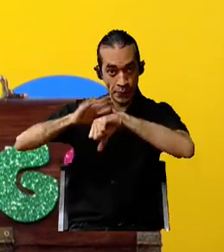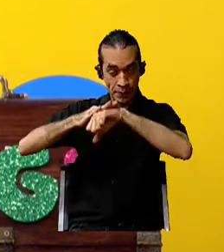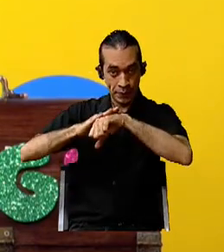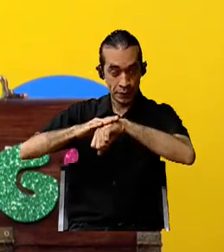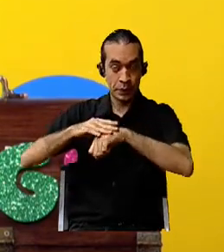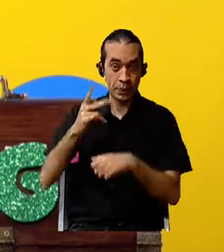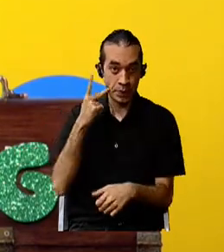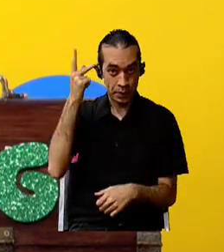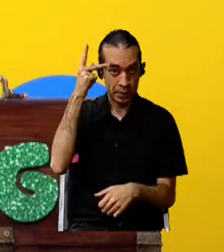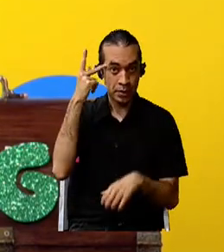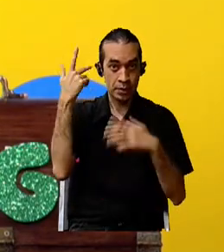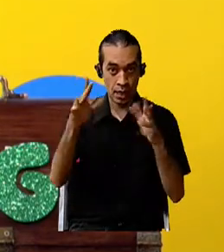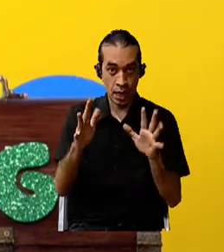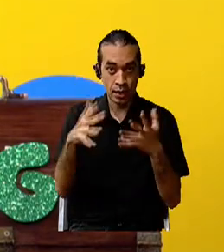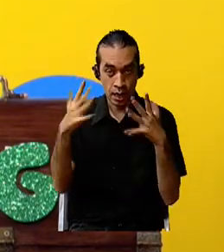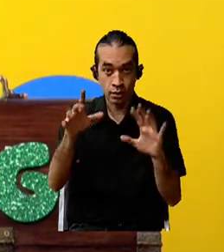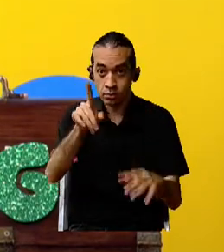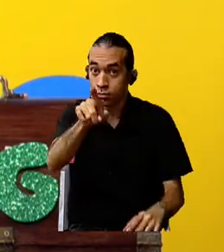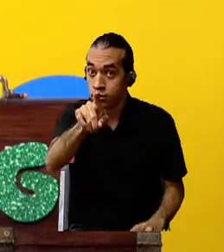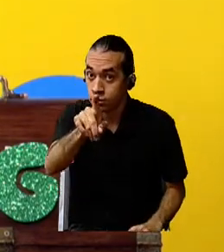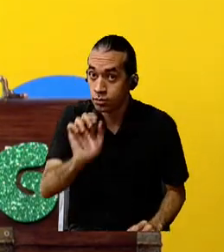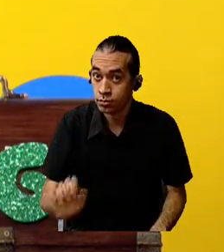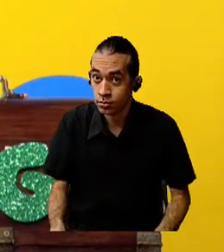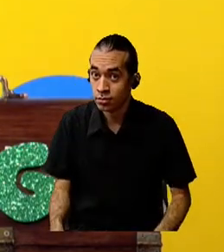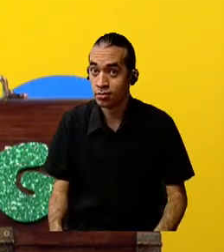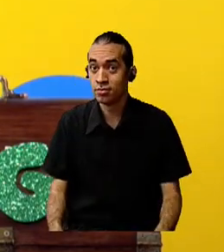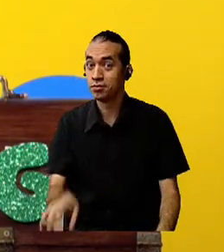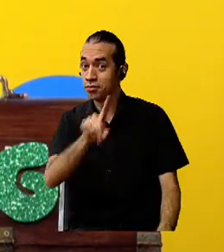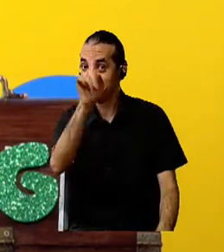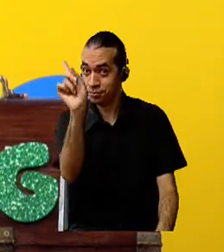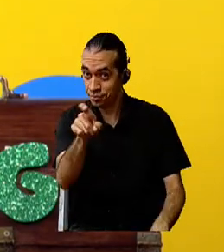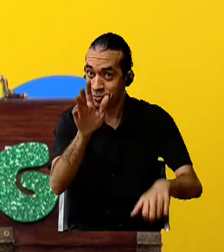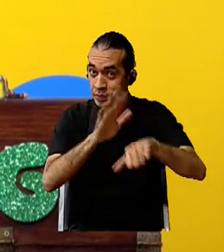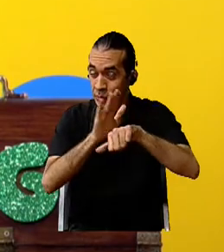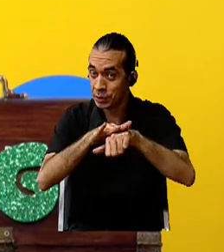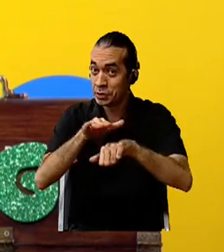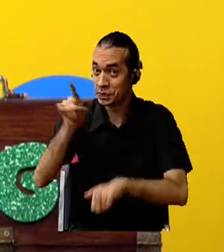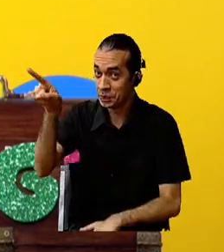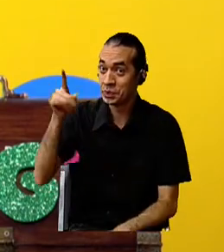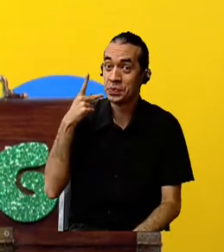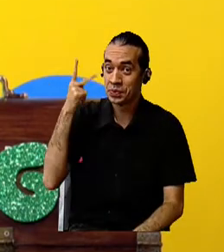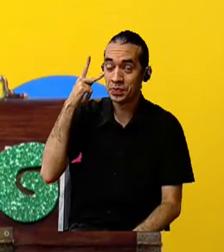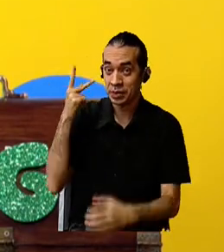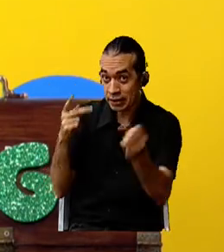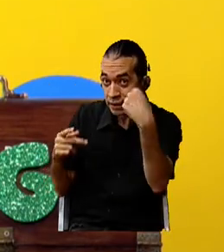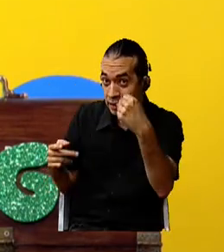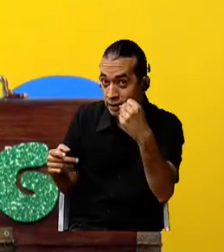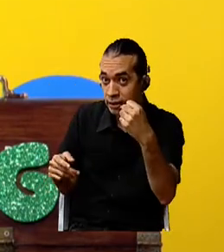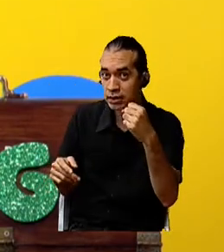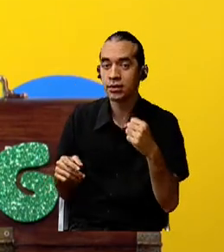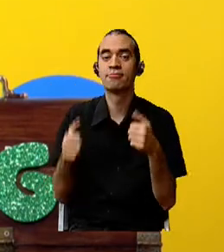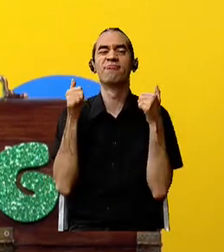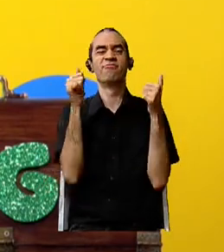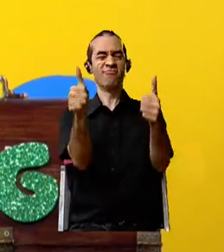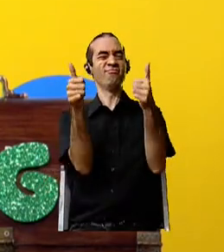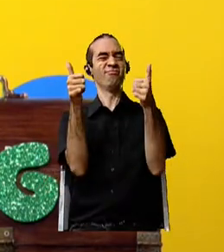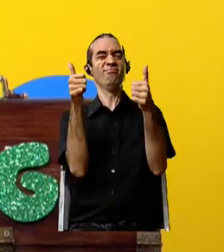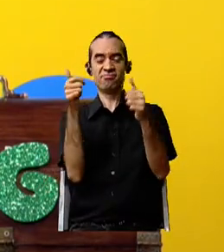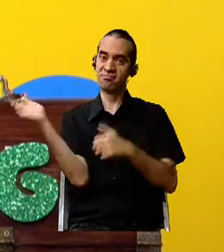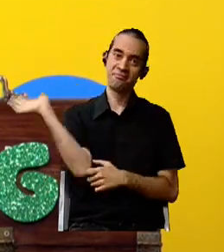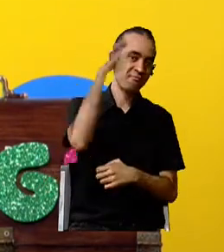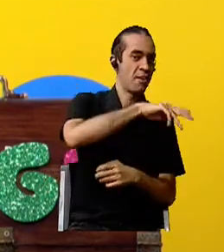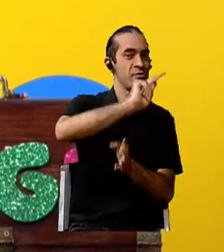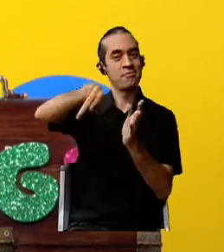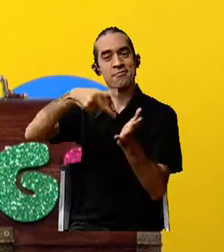permission? ¿Le pidieron permiso a sus padres? Did you ask for permission? Yeah. Amazing. Let's go to